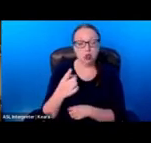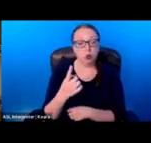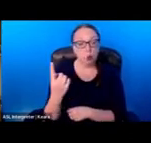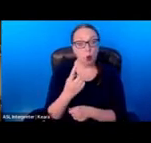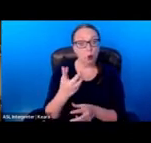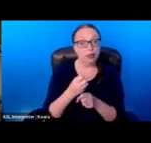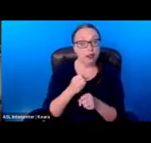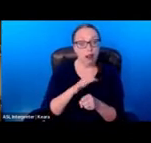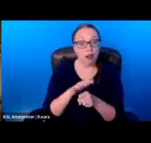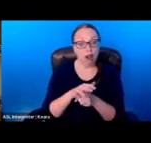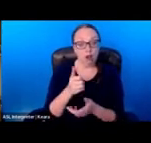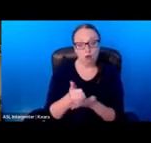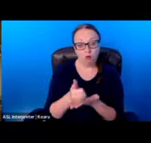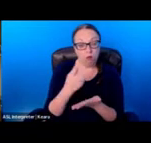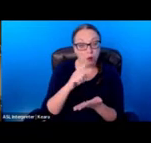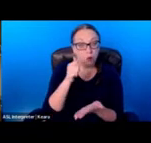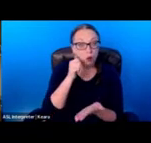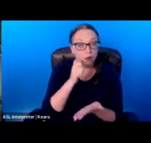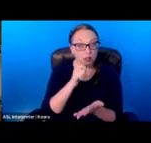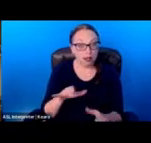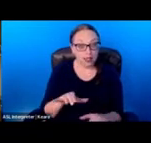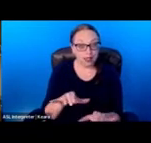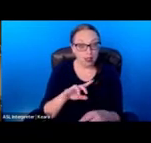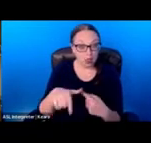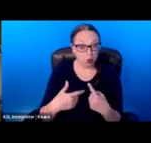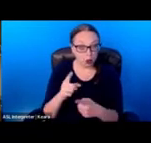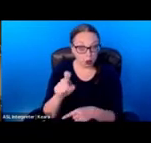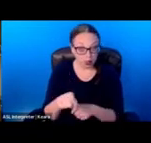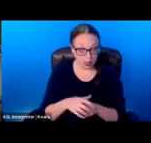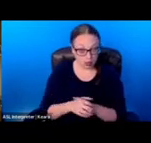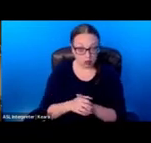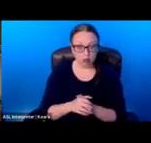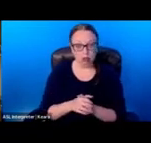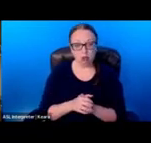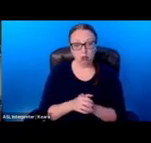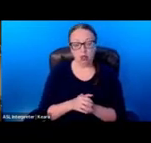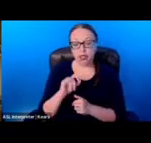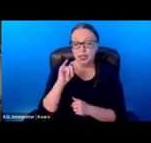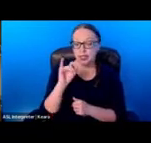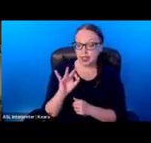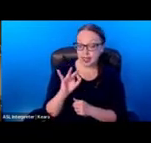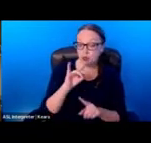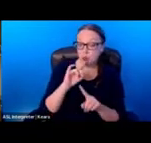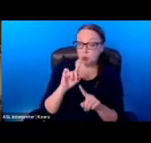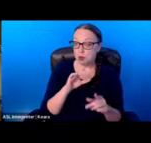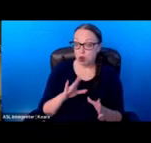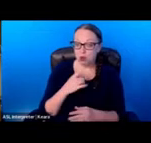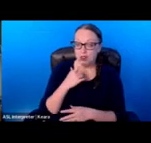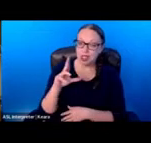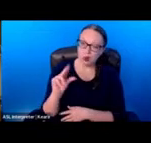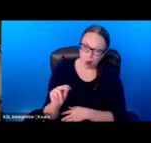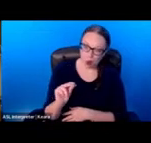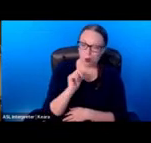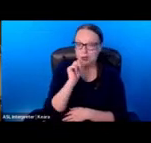enough assistance with your everyday activities when you need it? If respondents indicate no, not always,